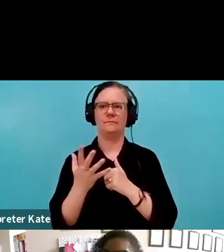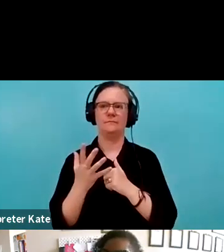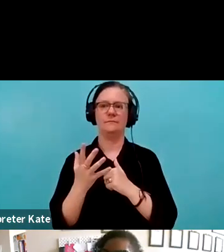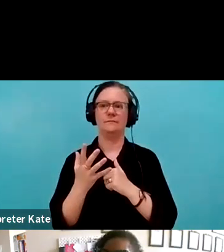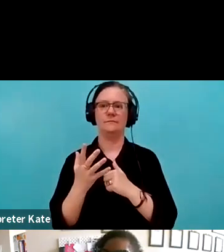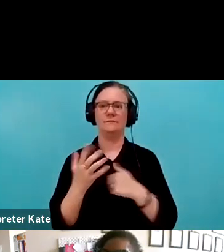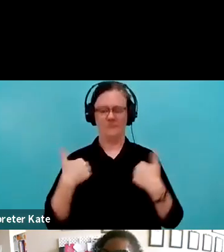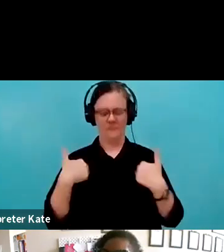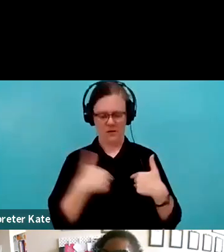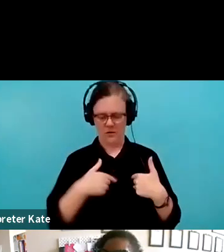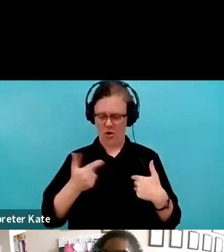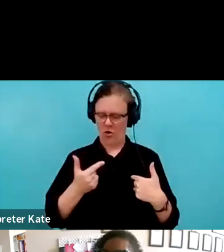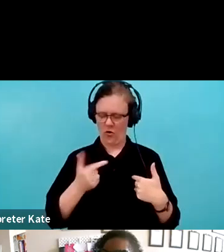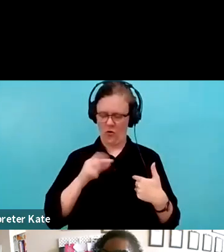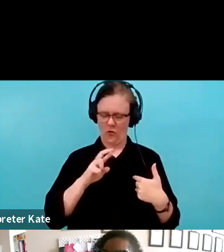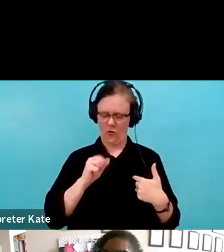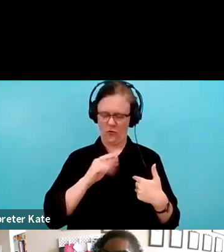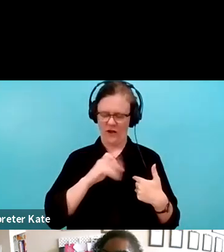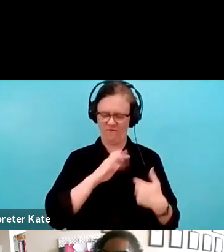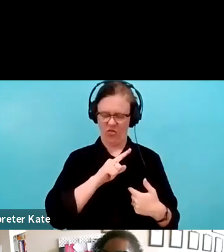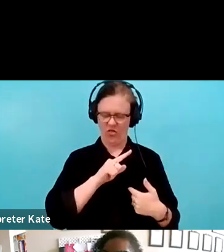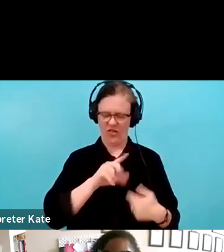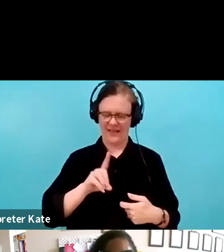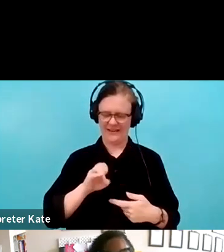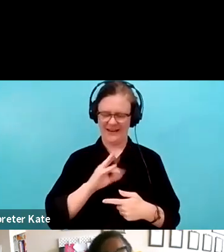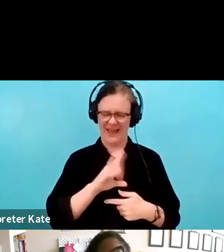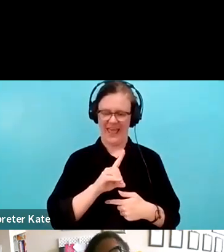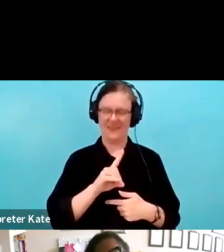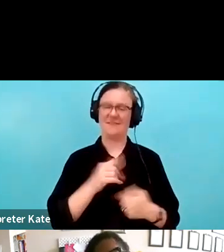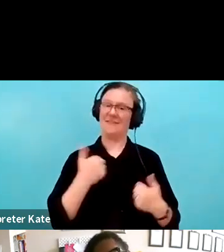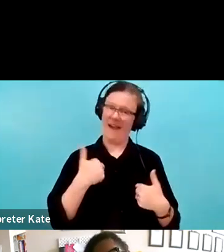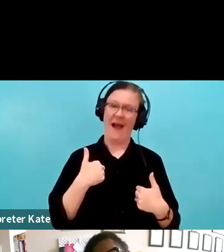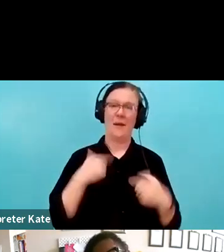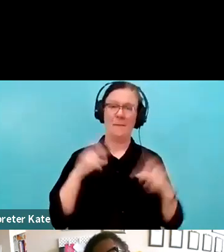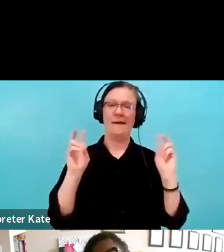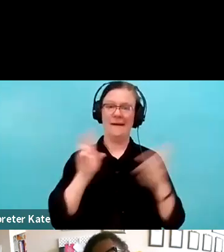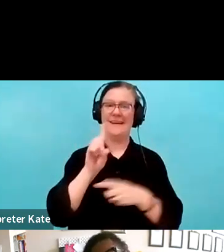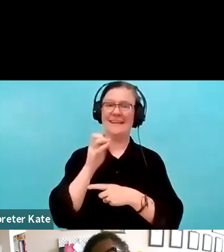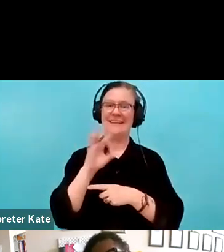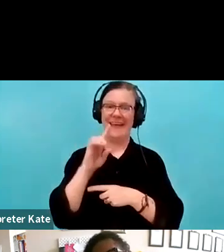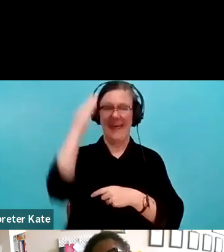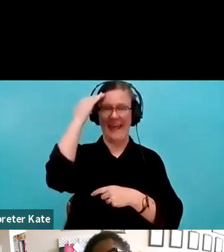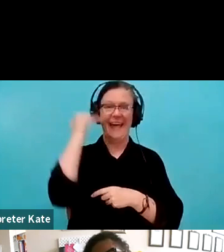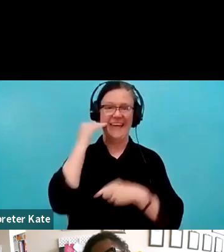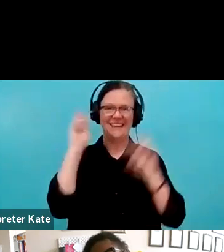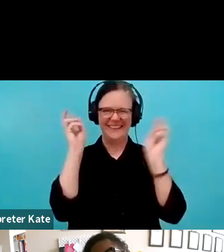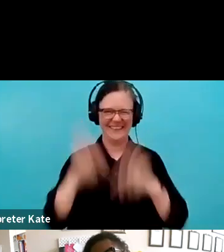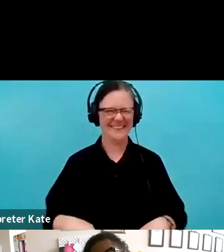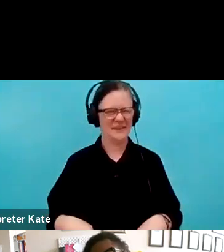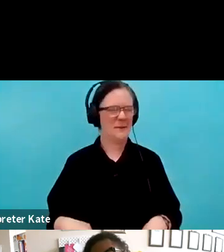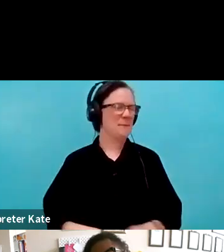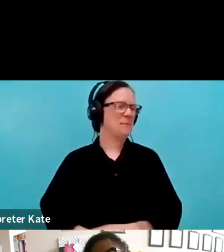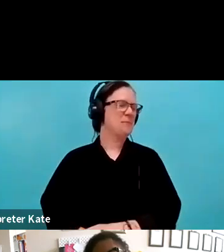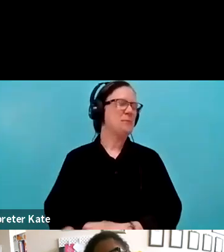Grateful Dead t-shirt because I'm a bit deadhead. And how do I